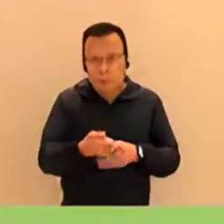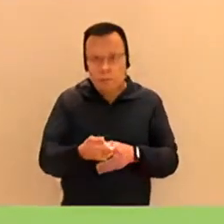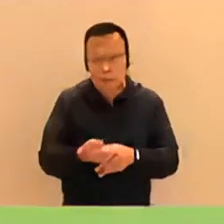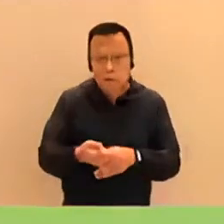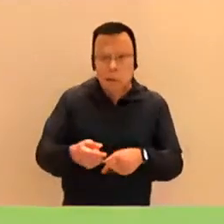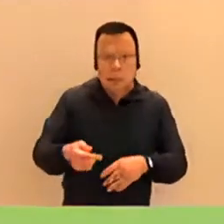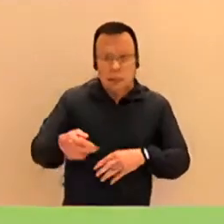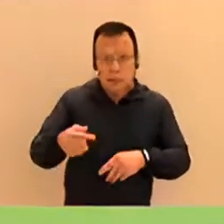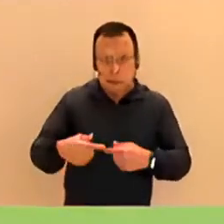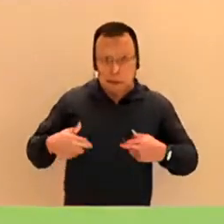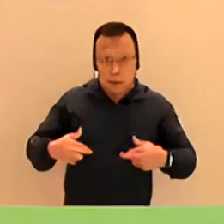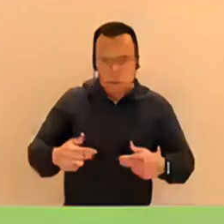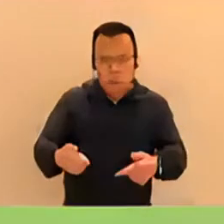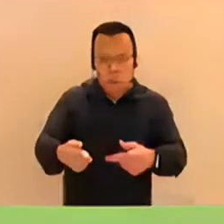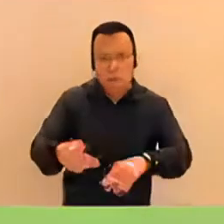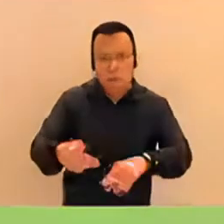it.